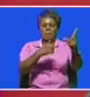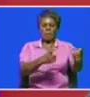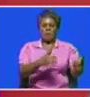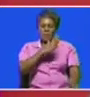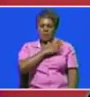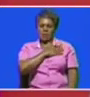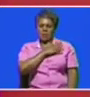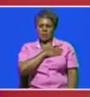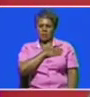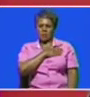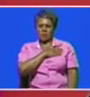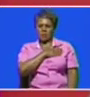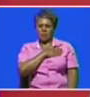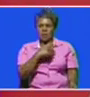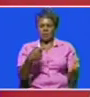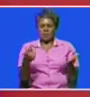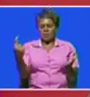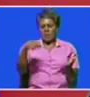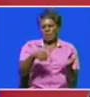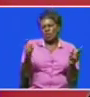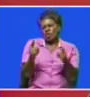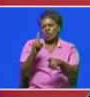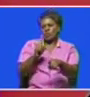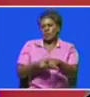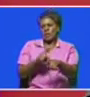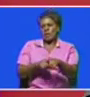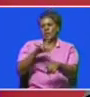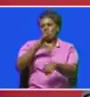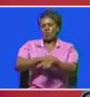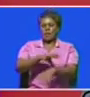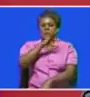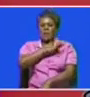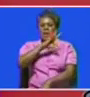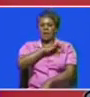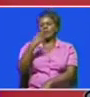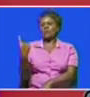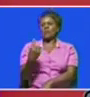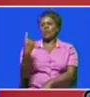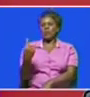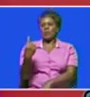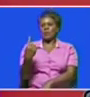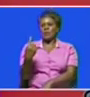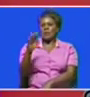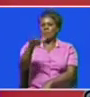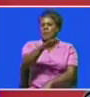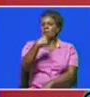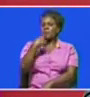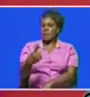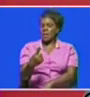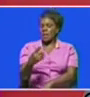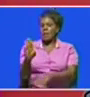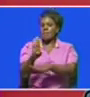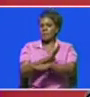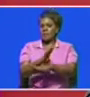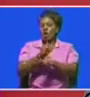NASA colleagues of making technical appearances in Parliament only to earn allowances. Parliamentary rules require MPs to attend to house business